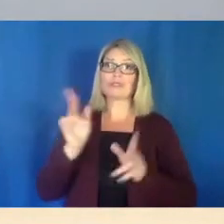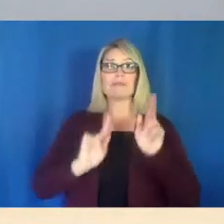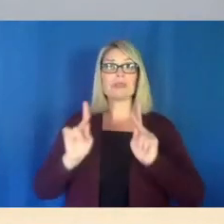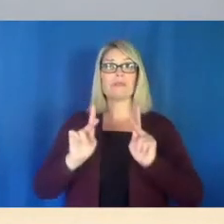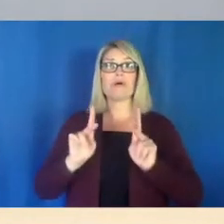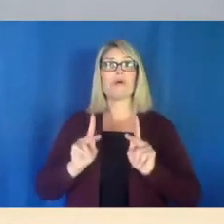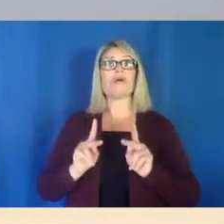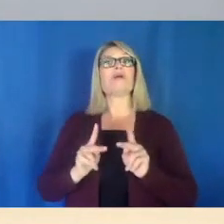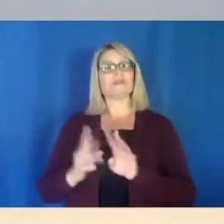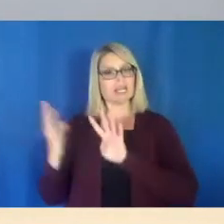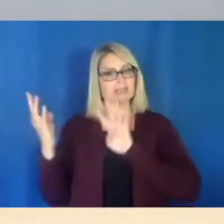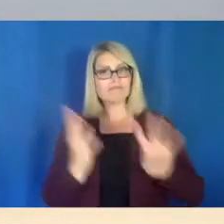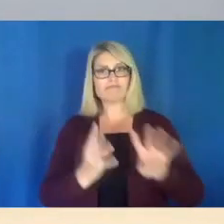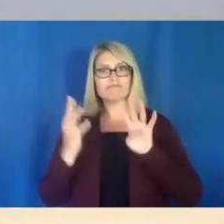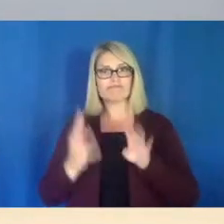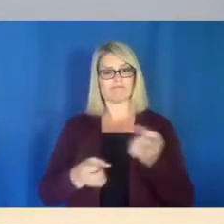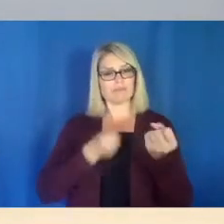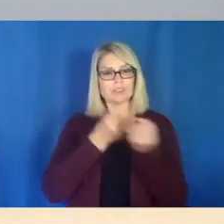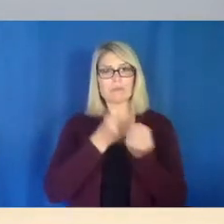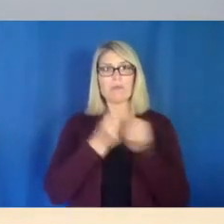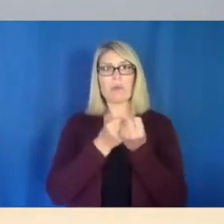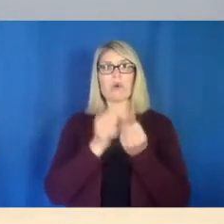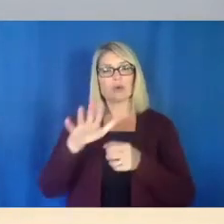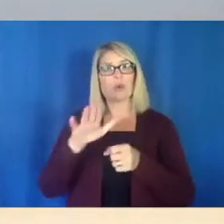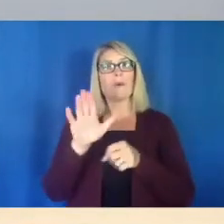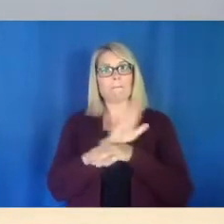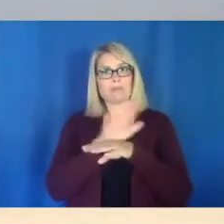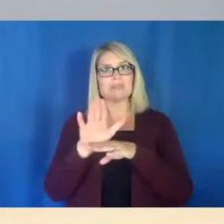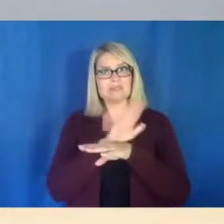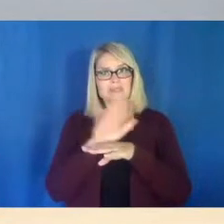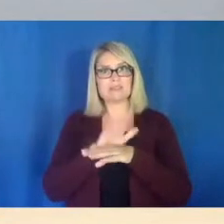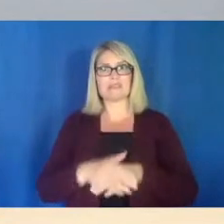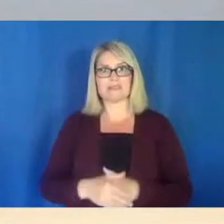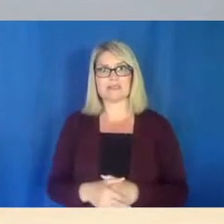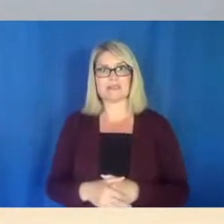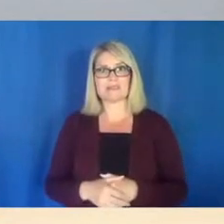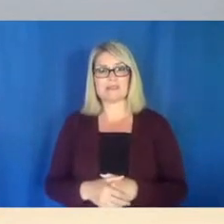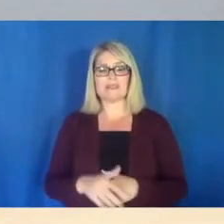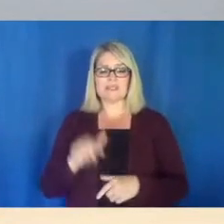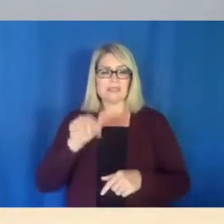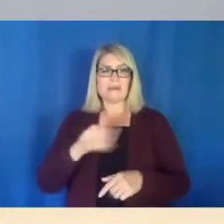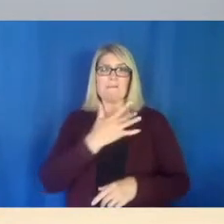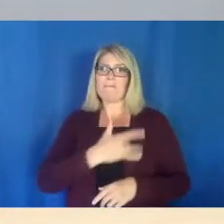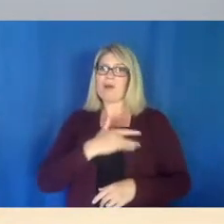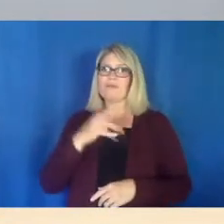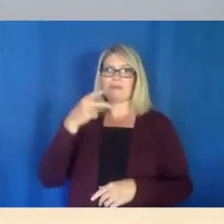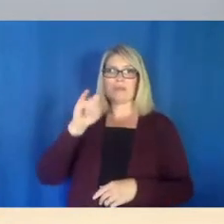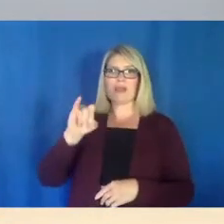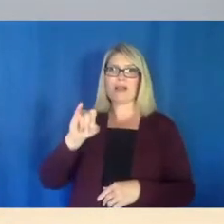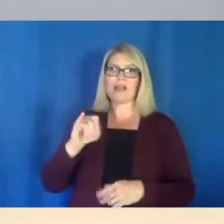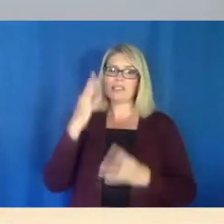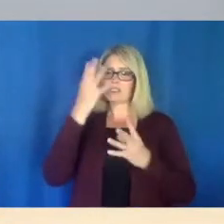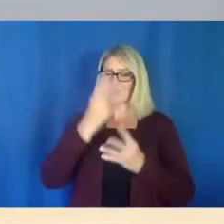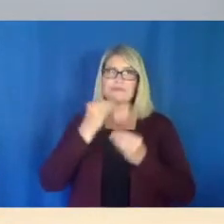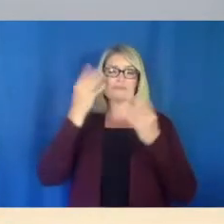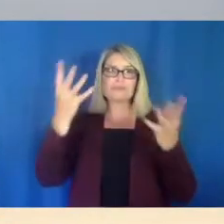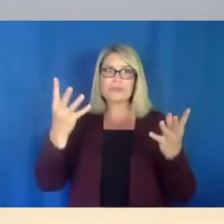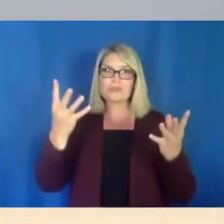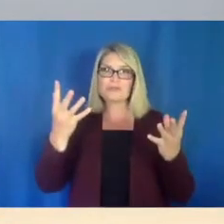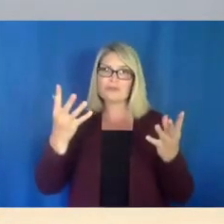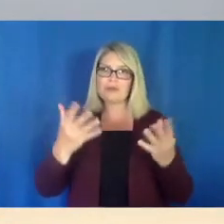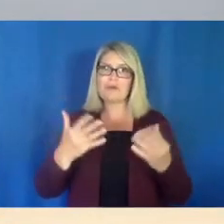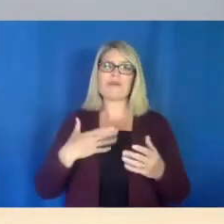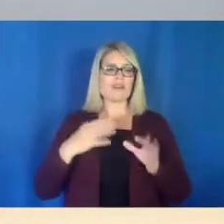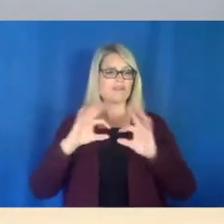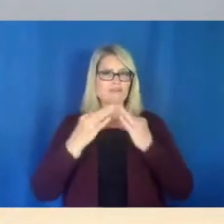and businesses as much as possible. Our beautiful province has so much to offer those who live here, as well as families and visitors